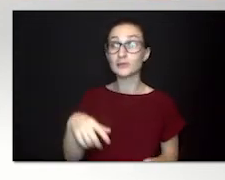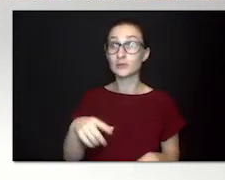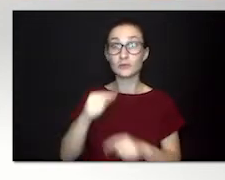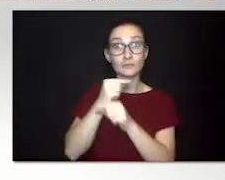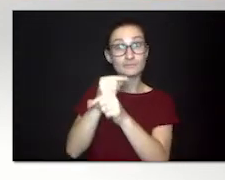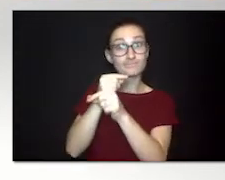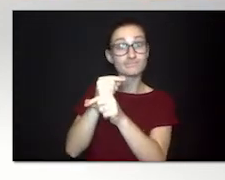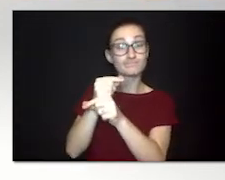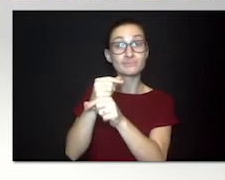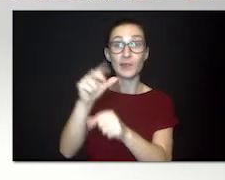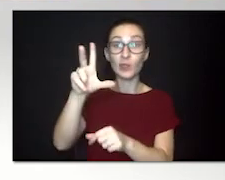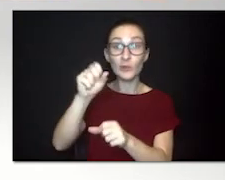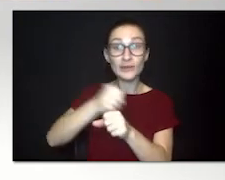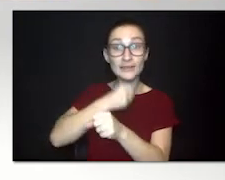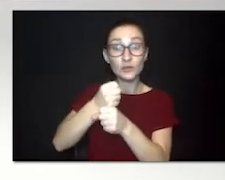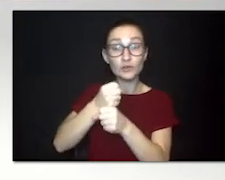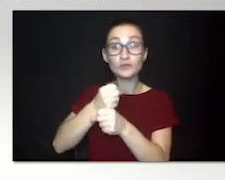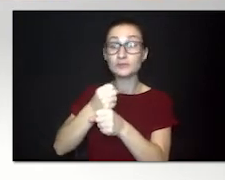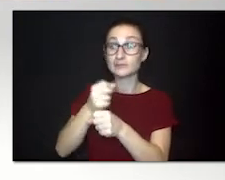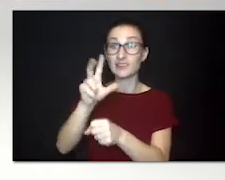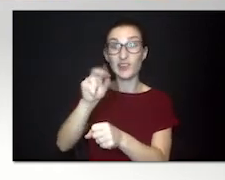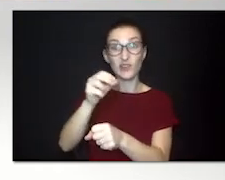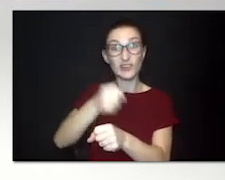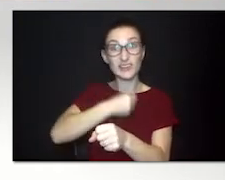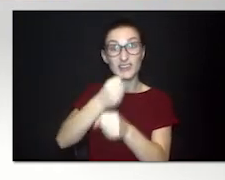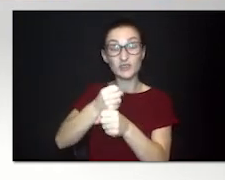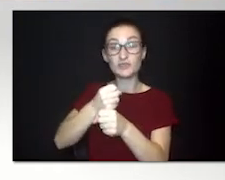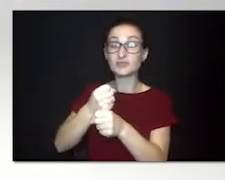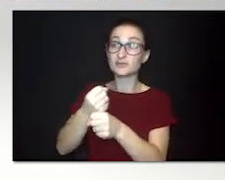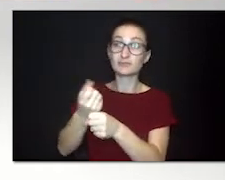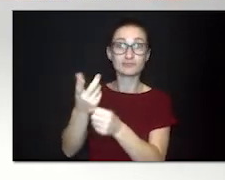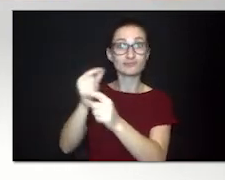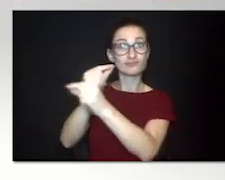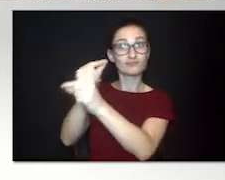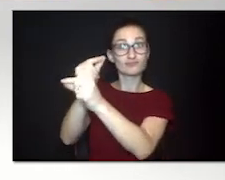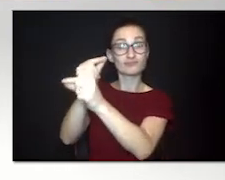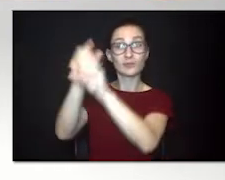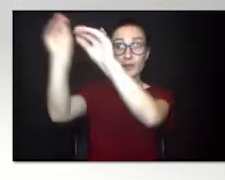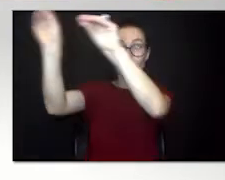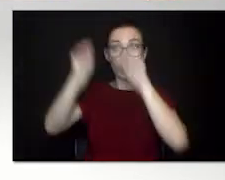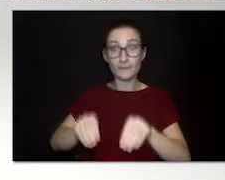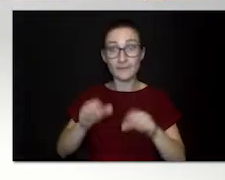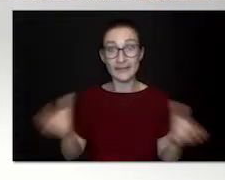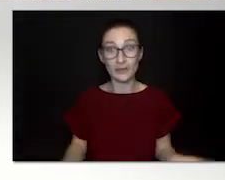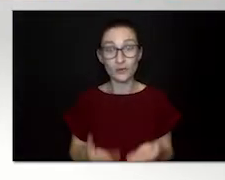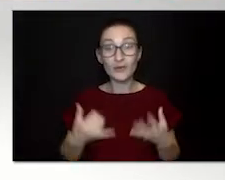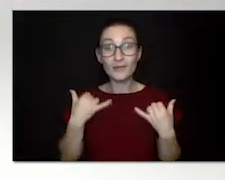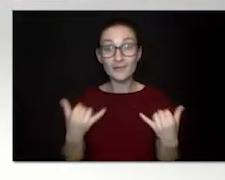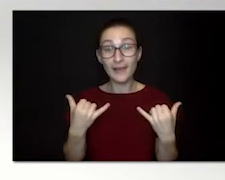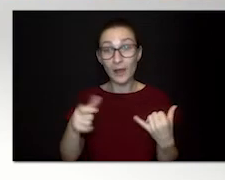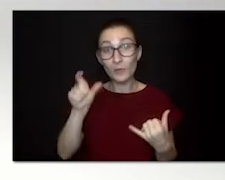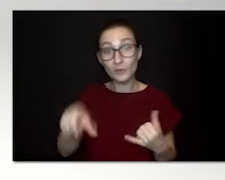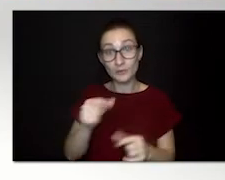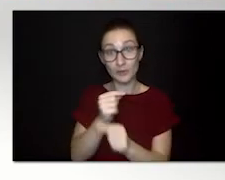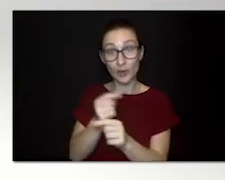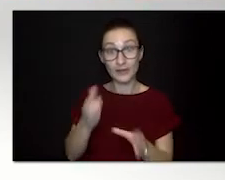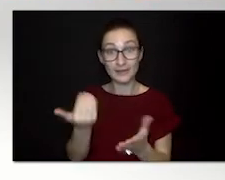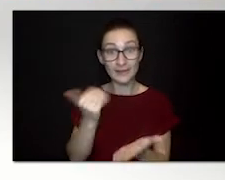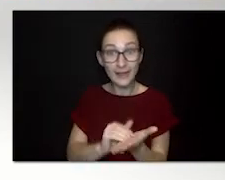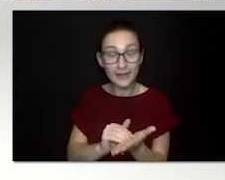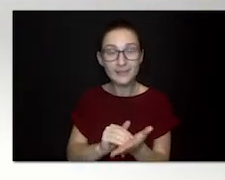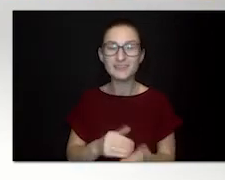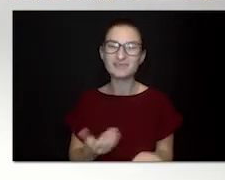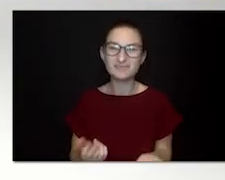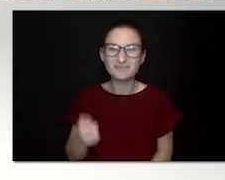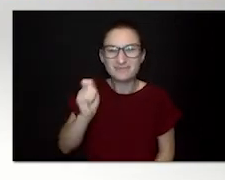been guardian for 30 years and now you move down here with them, and so you have to seek appointment of guardian in Florida. In that case, maybe a judge would